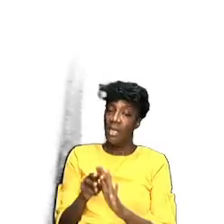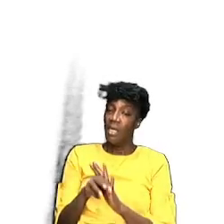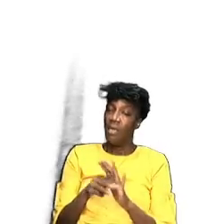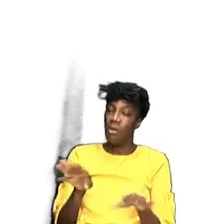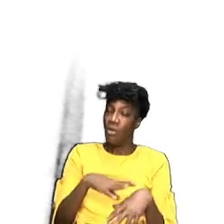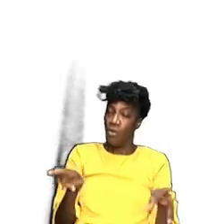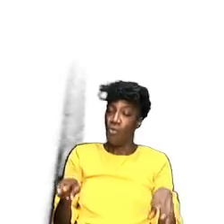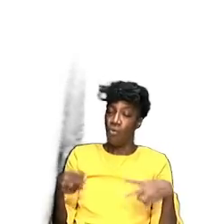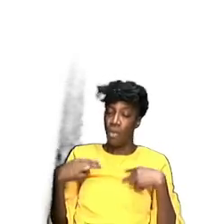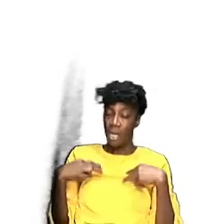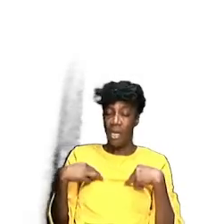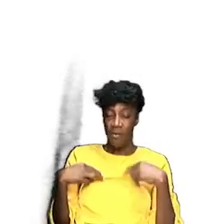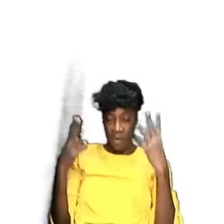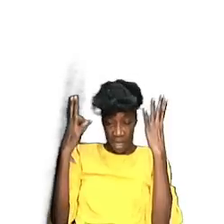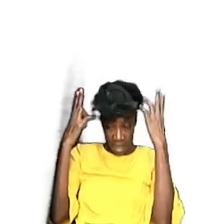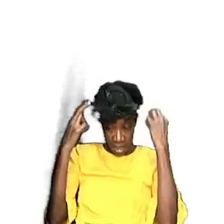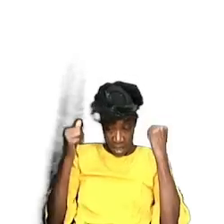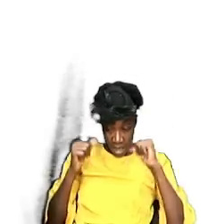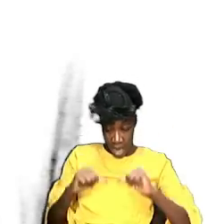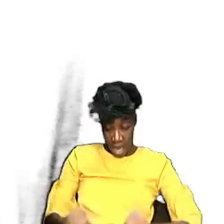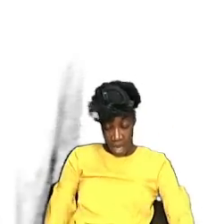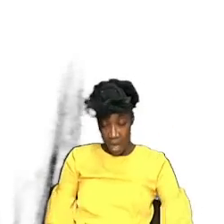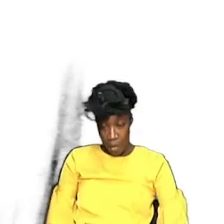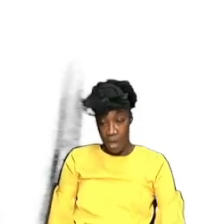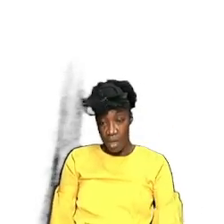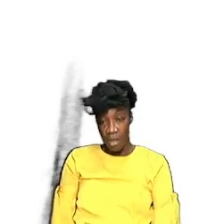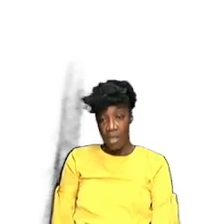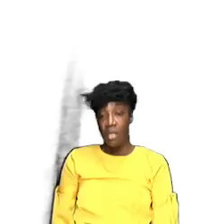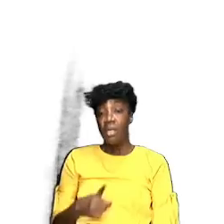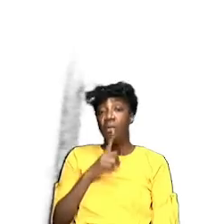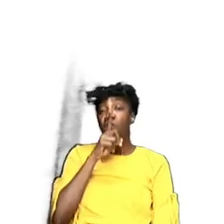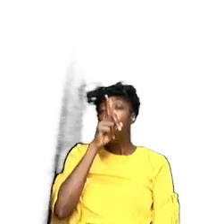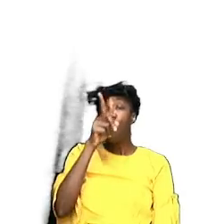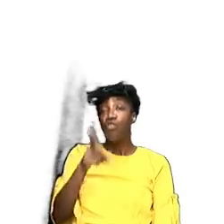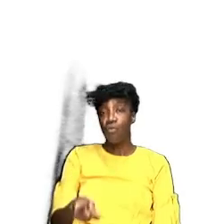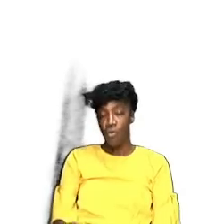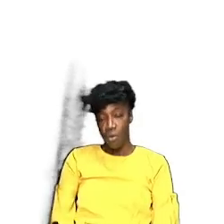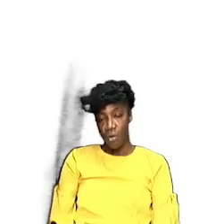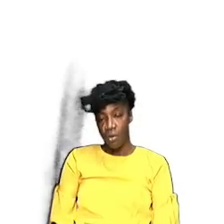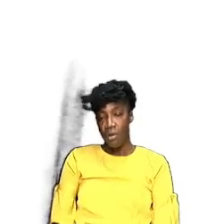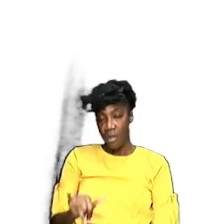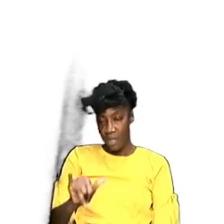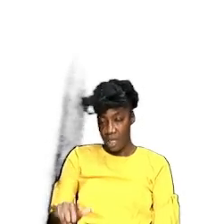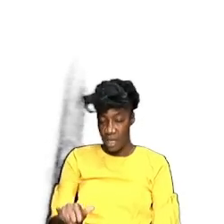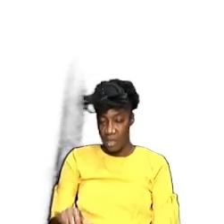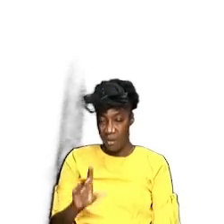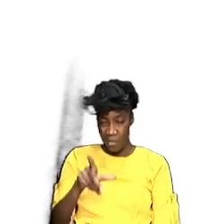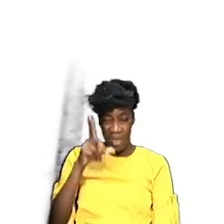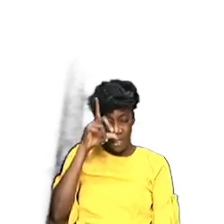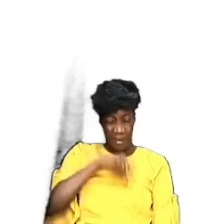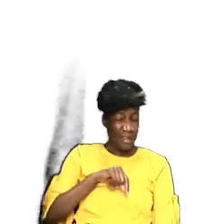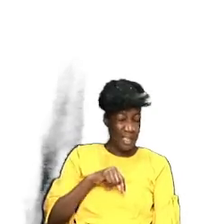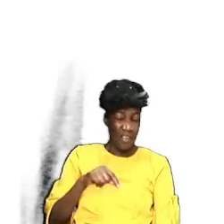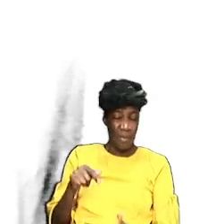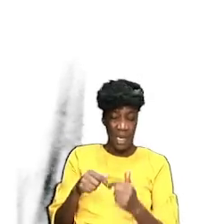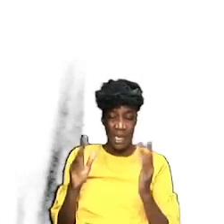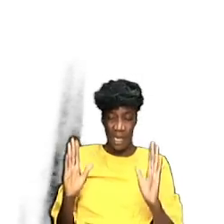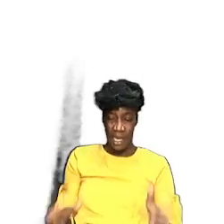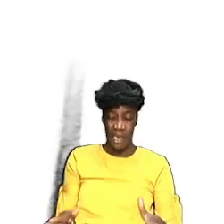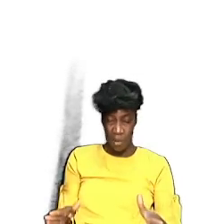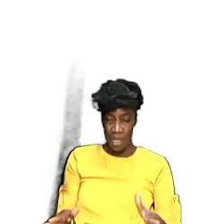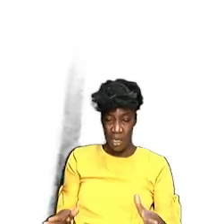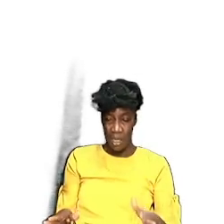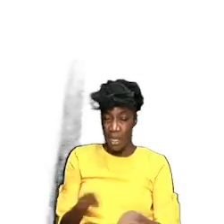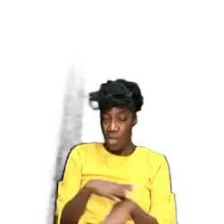have the armor, we can rest assured, praise God, that we will be deceived by the enemy. If we don't